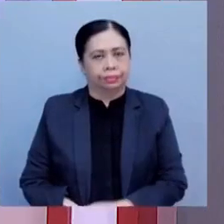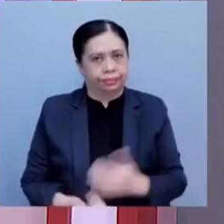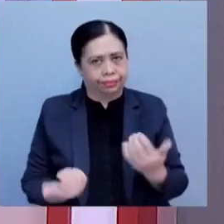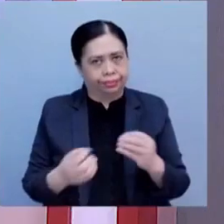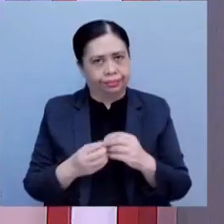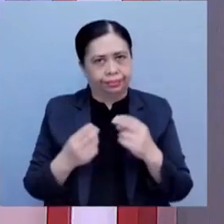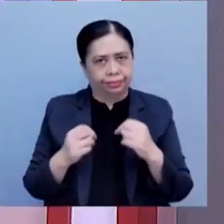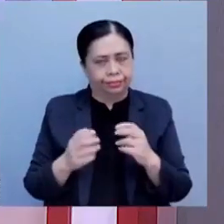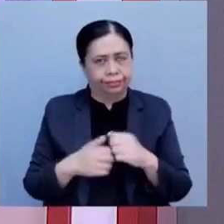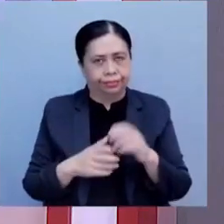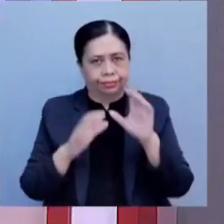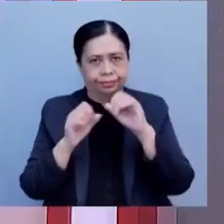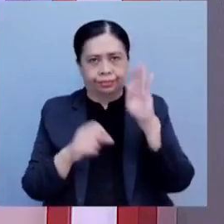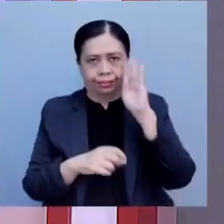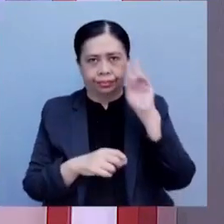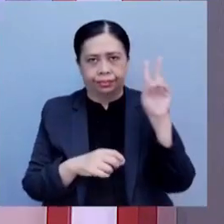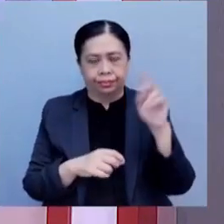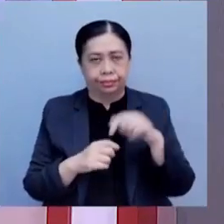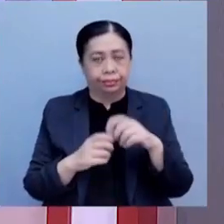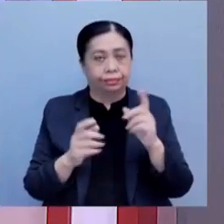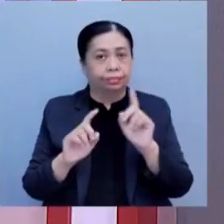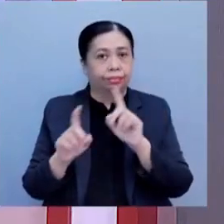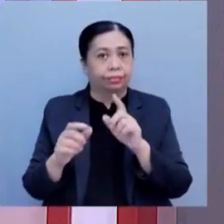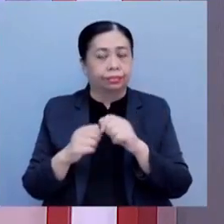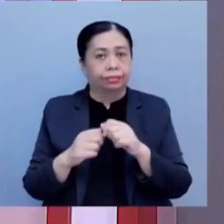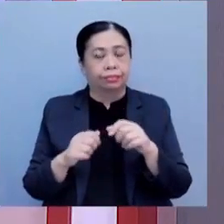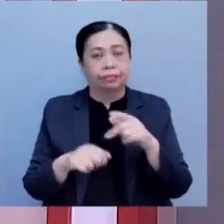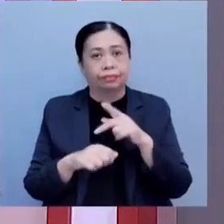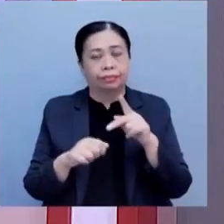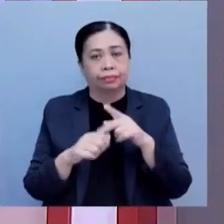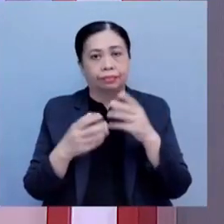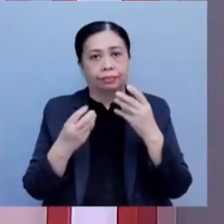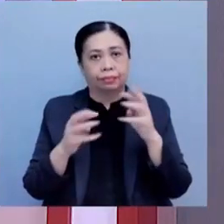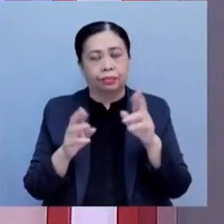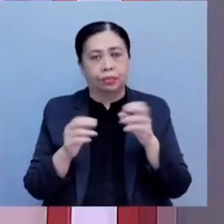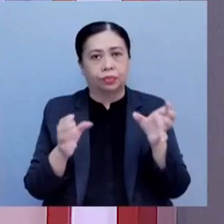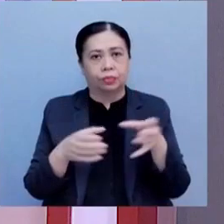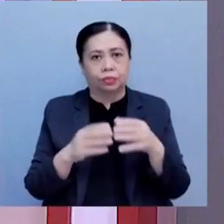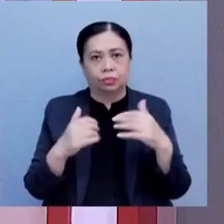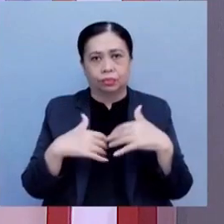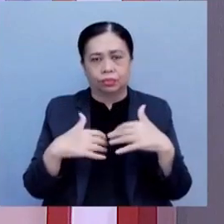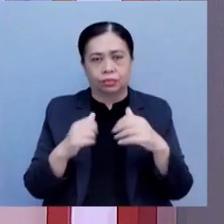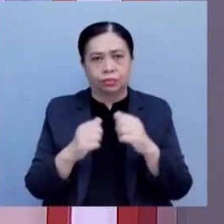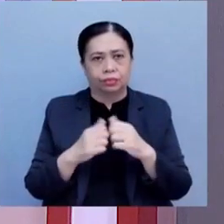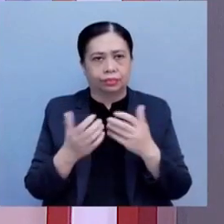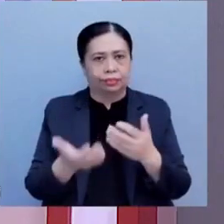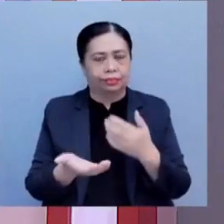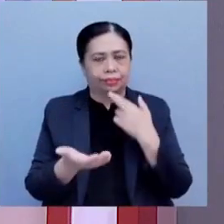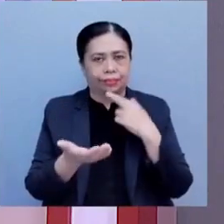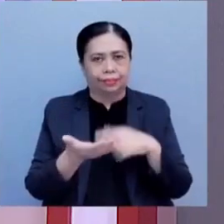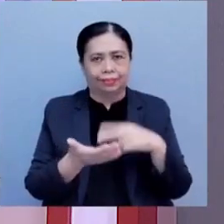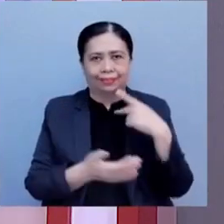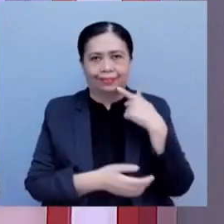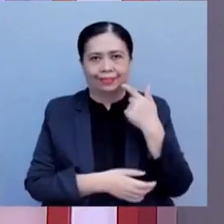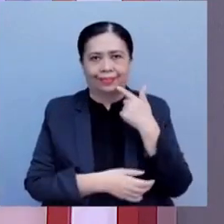President Ferdinand Marcos Jr. graces the Philippine Mayor's Forum in Manila. Let's get more details from our very own Pia Gutierrez.